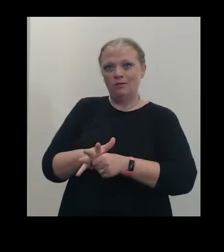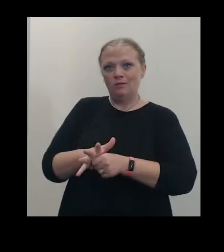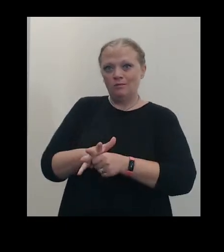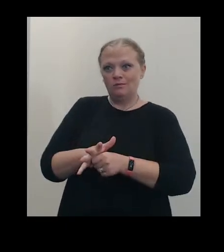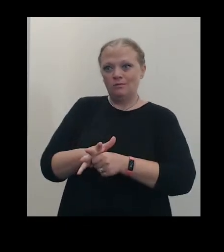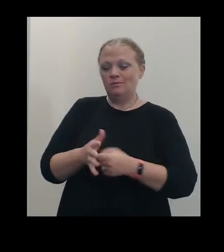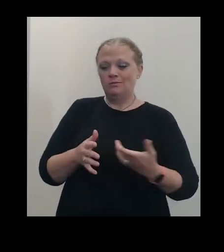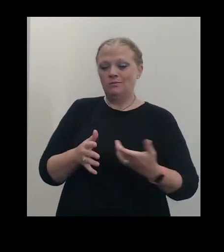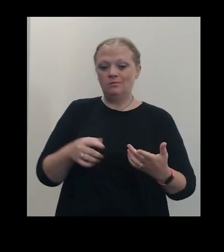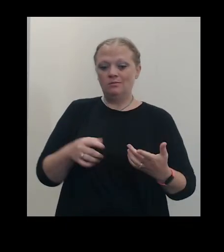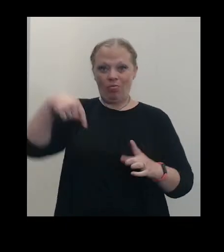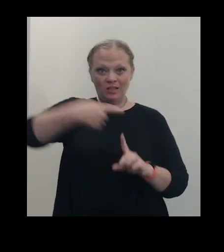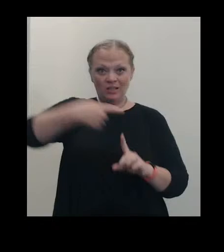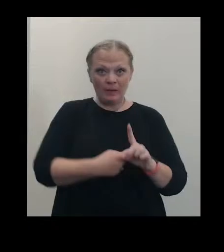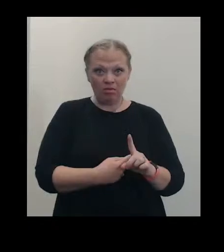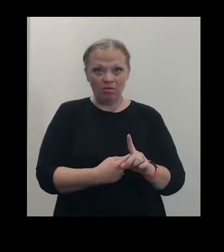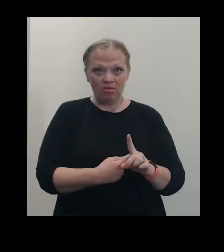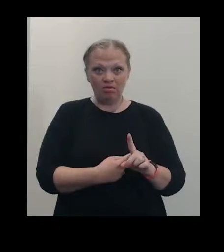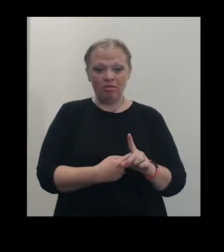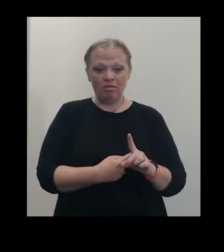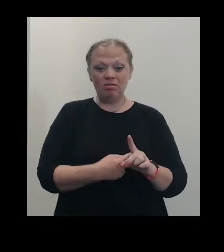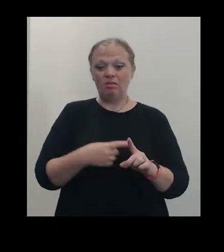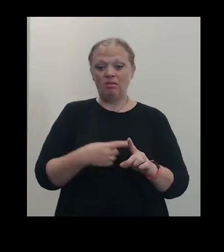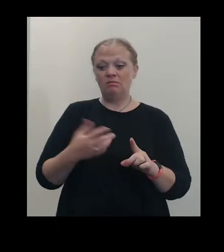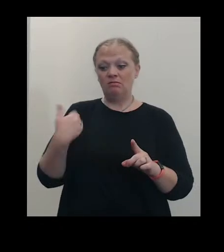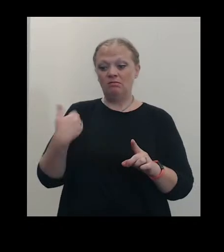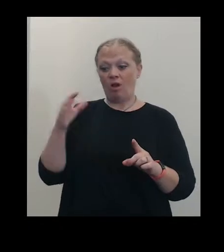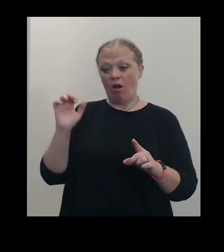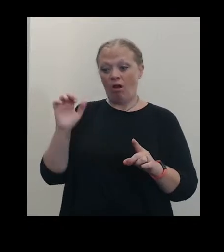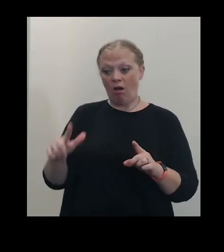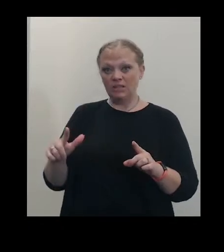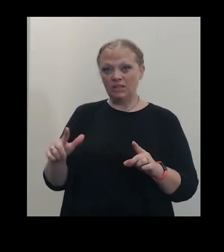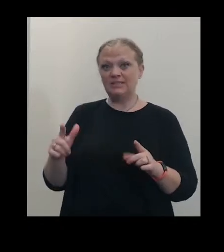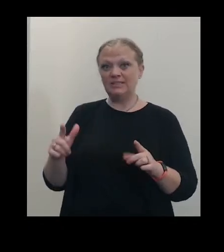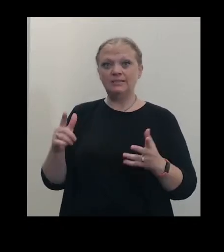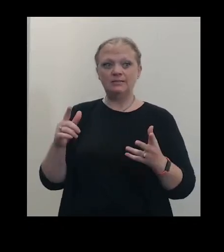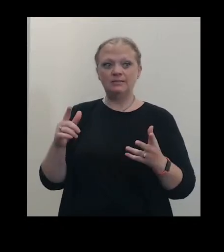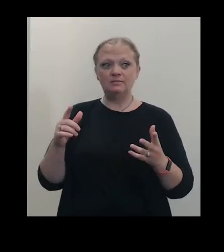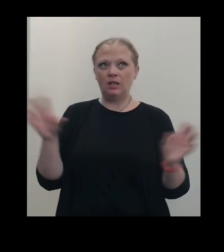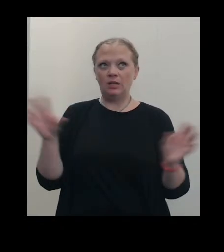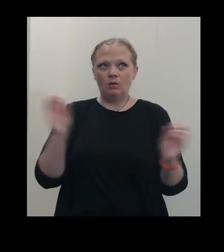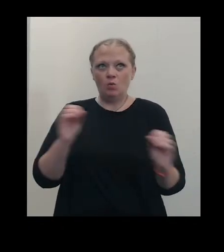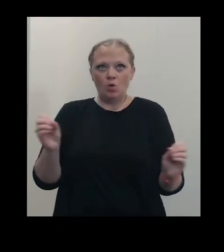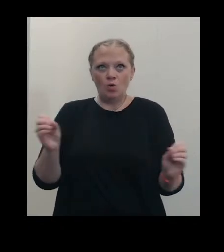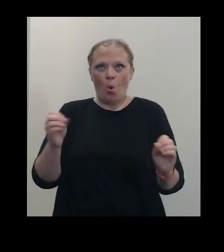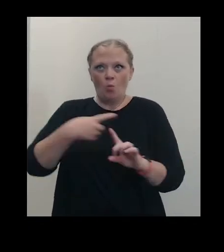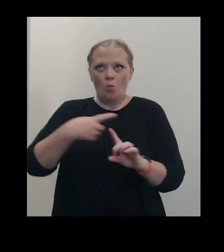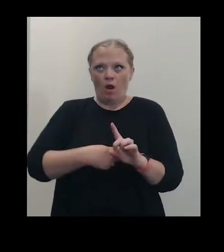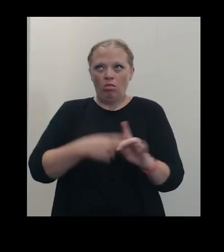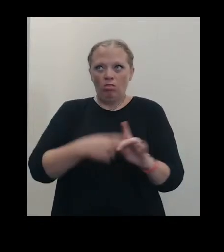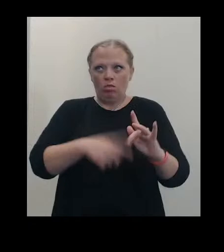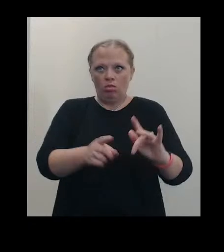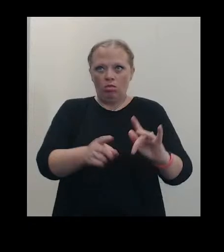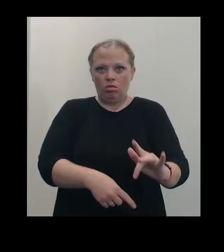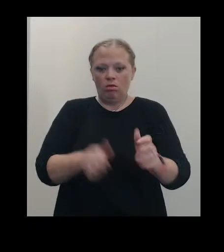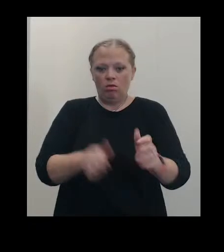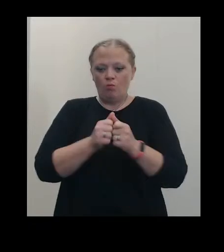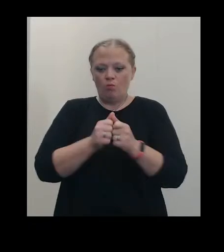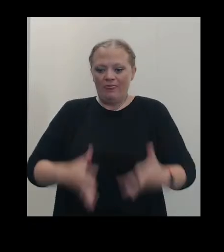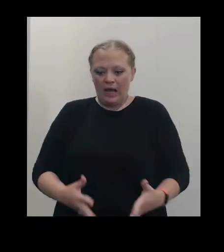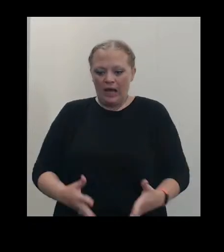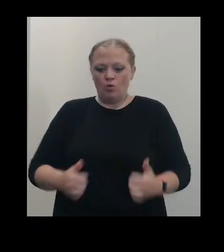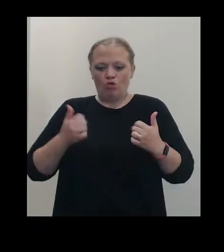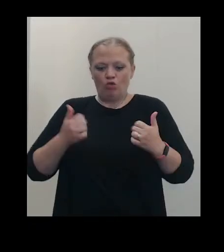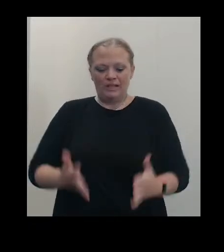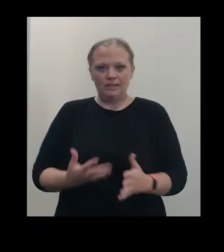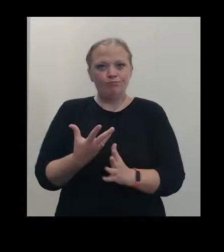People died this month. People died in August. In fact, there has never been a month since the beginning of the pandemic where we have not had a county resident